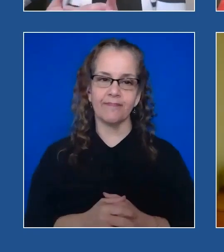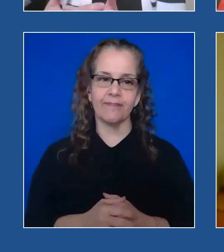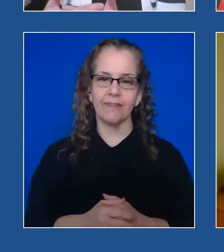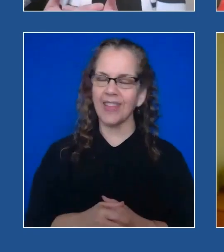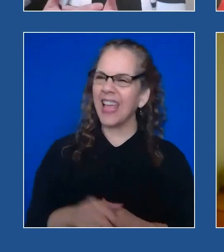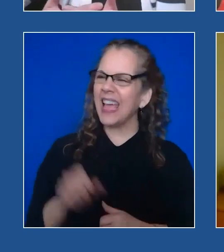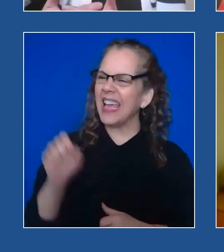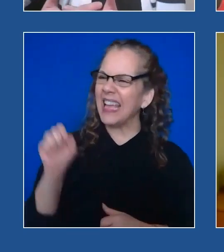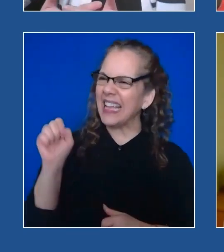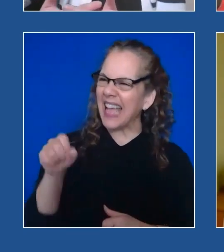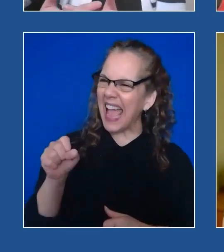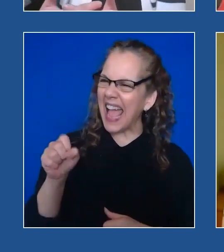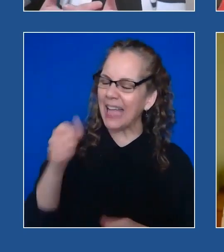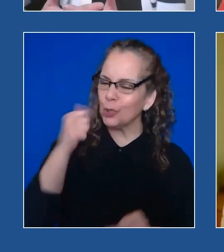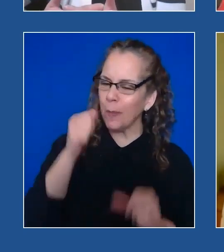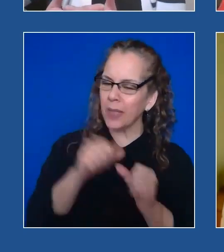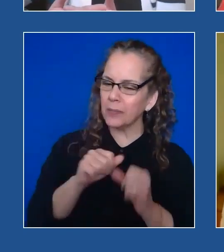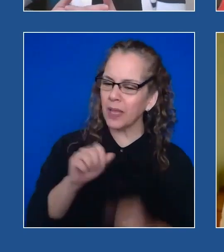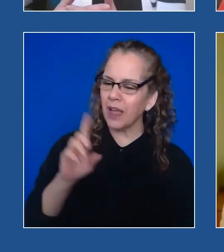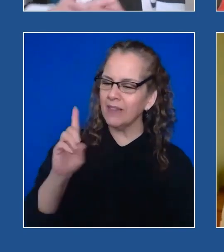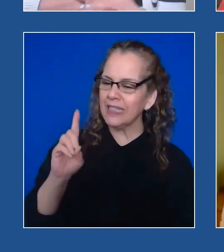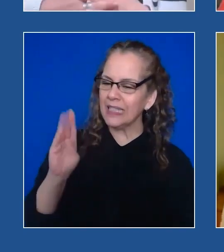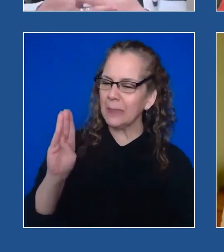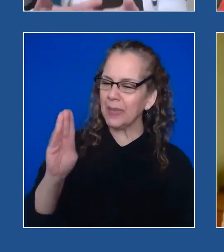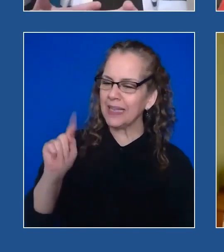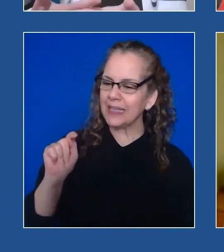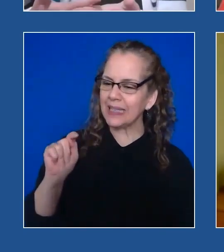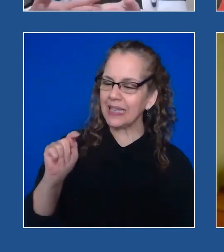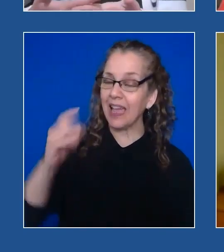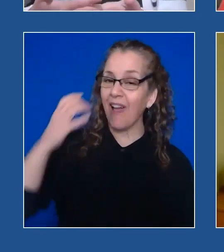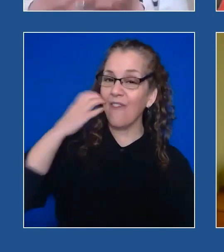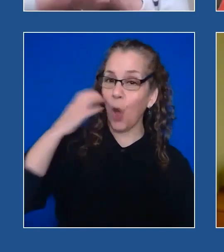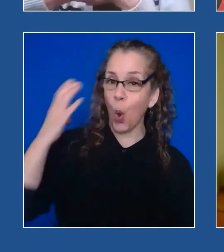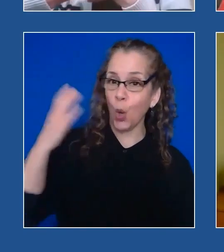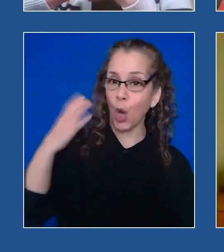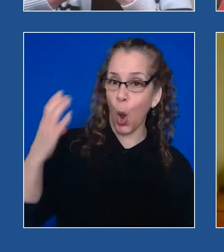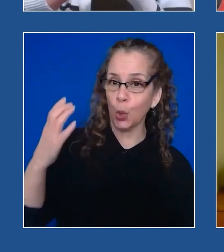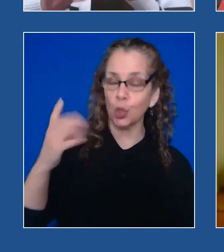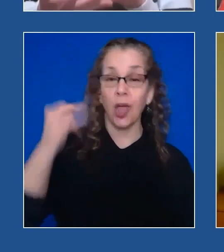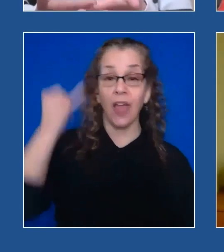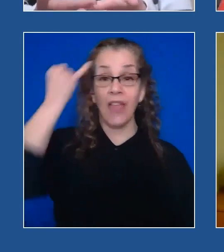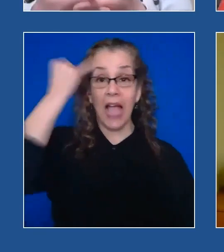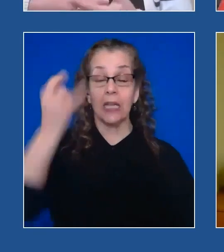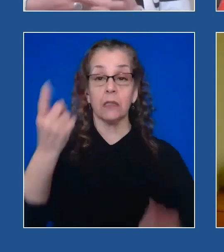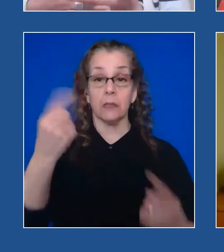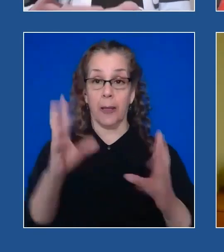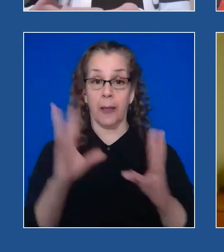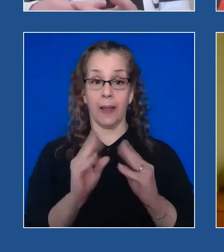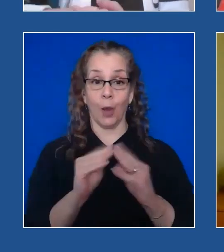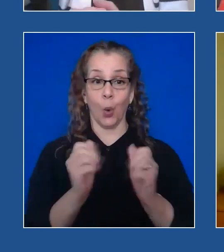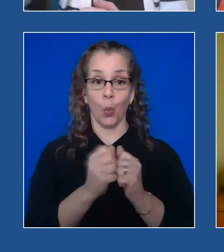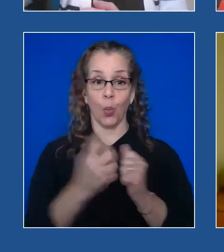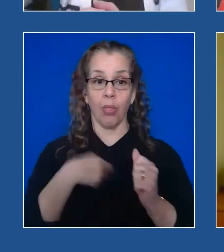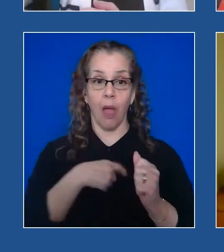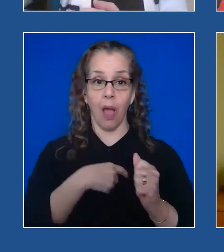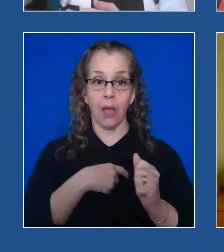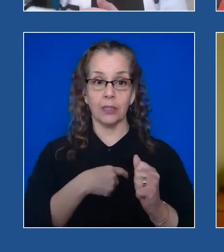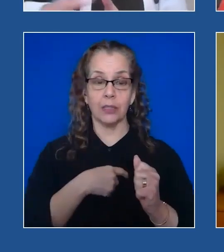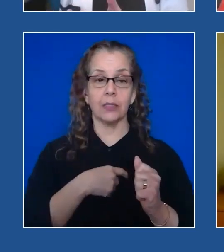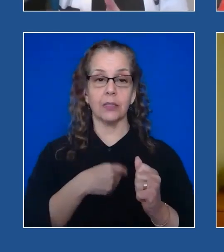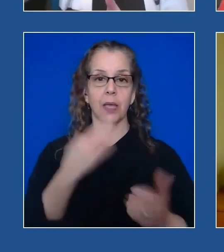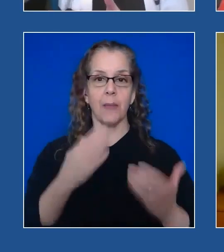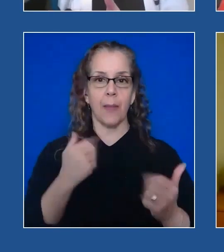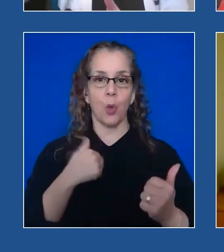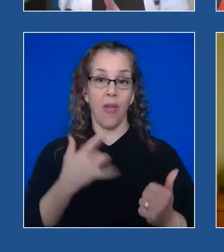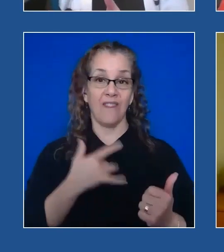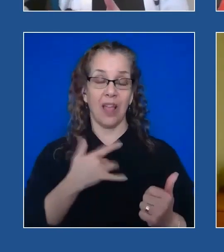like DBT phone coaching, right? The idea is, all right, when you're in session with us, you may not be having these thoughts or having these feelings, but maybe